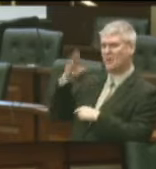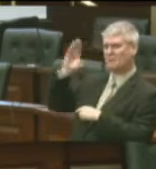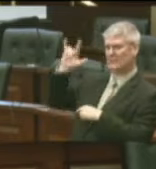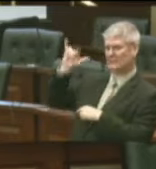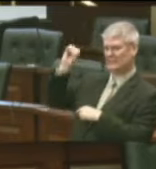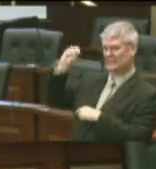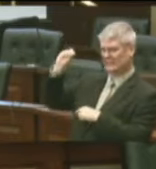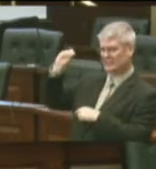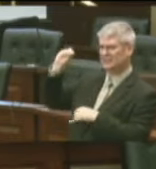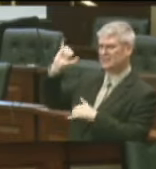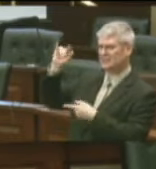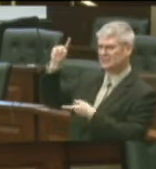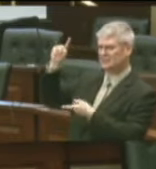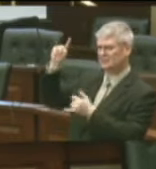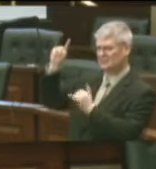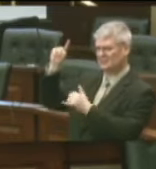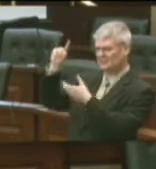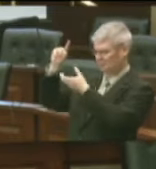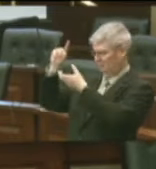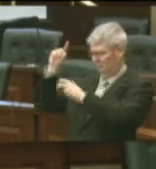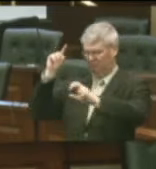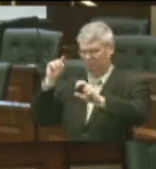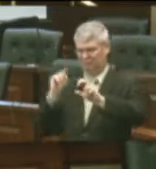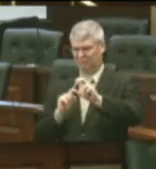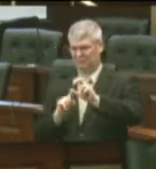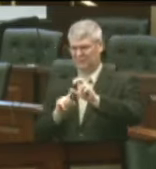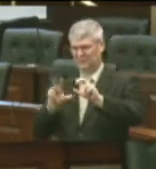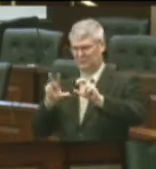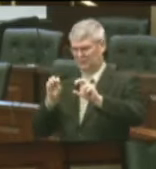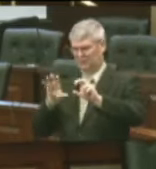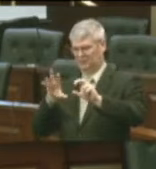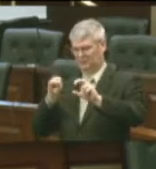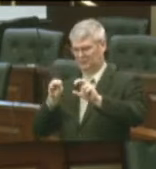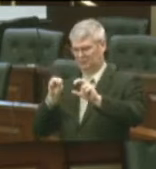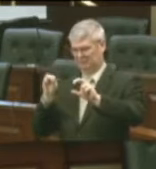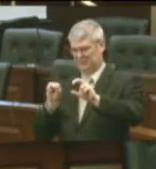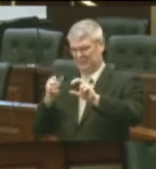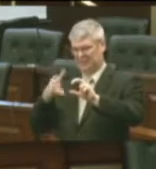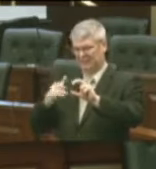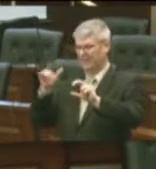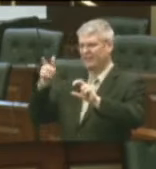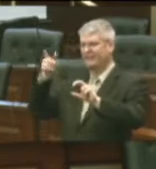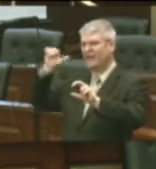half of what's remaining. What do you have your eye on for the rest? Well,